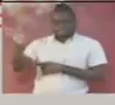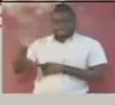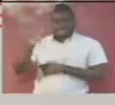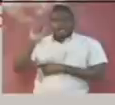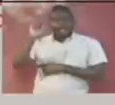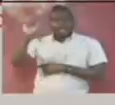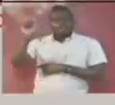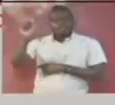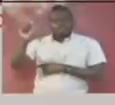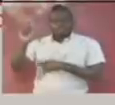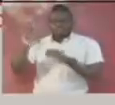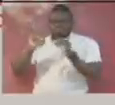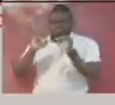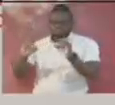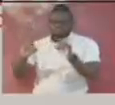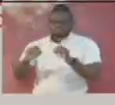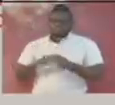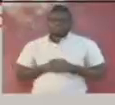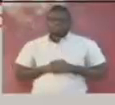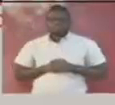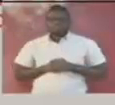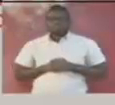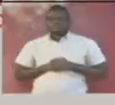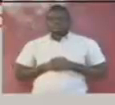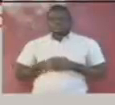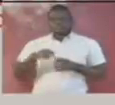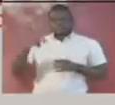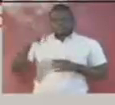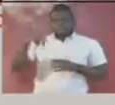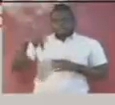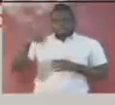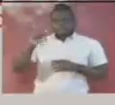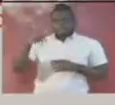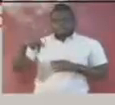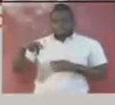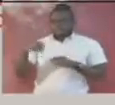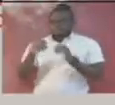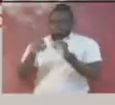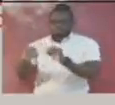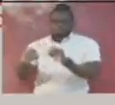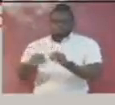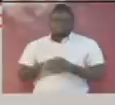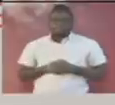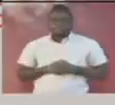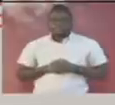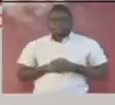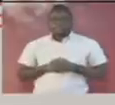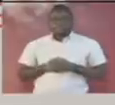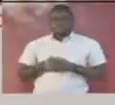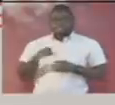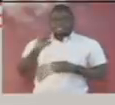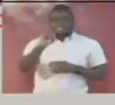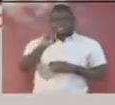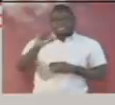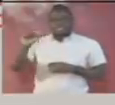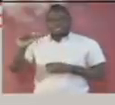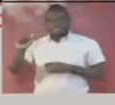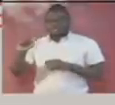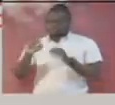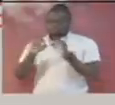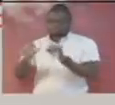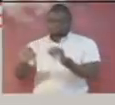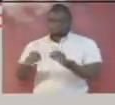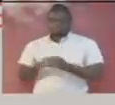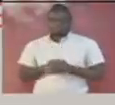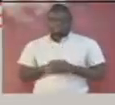Augustus Long, 0. St. Anne's, 0. Scarborough Regional Hospital, Fort King